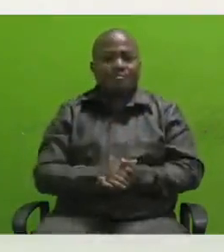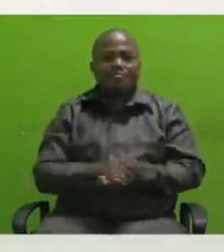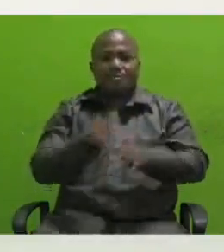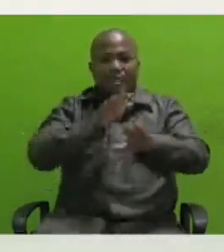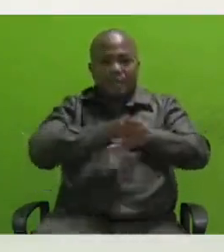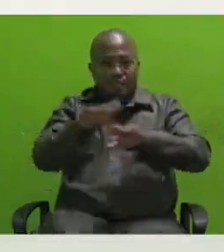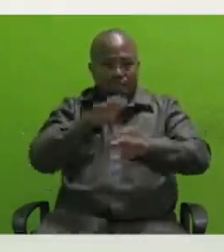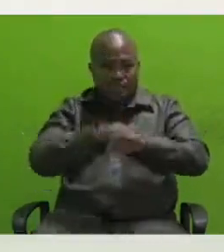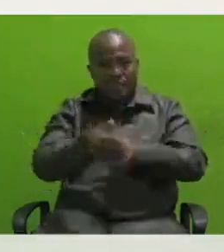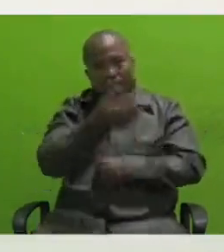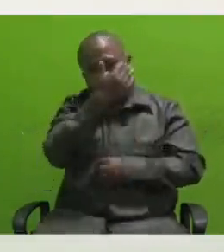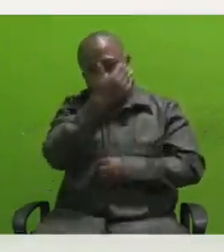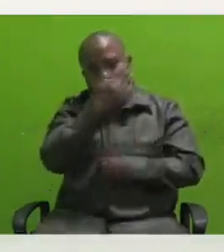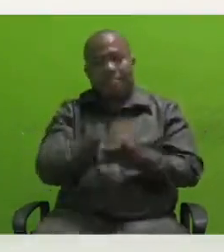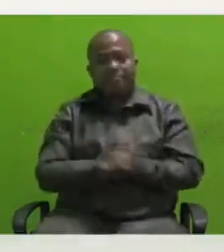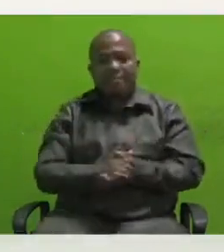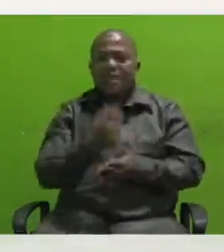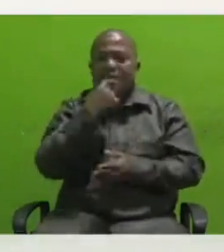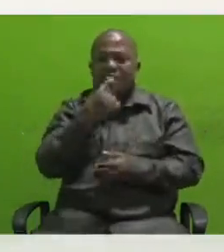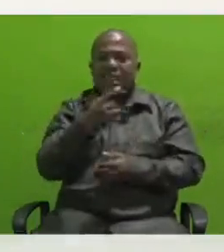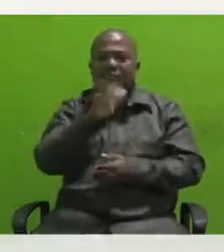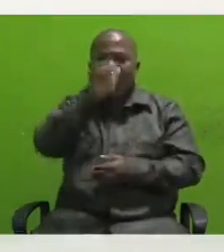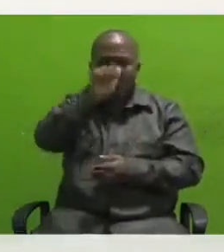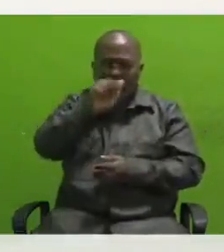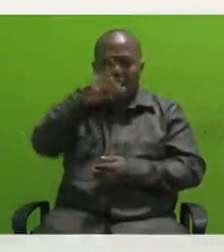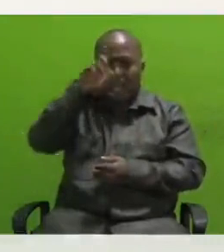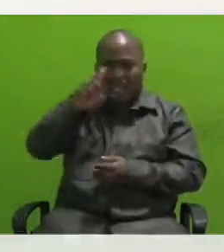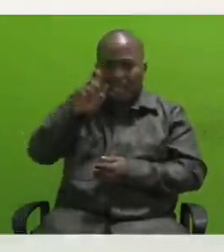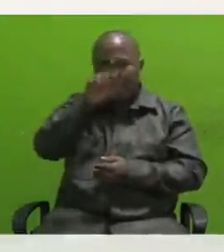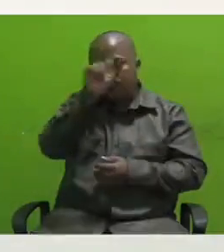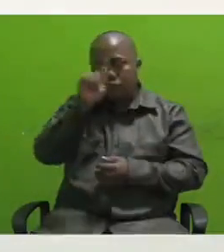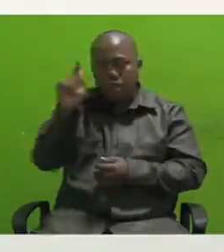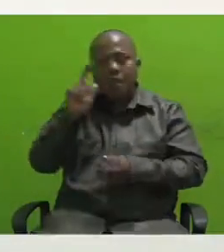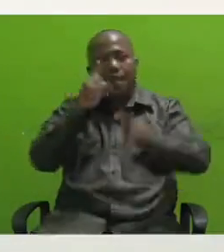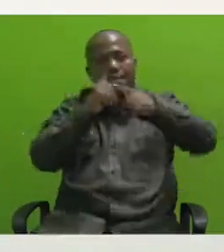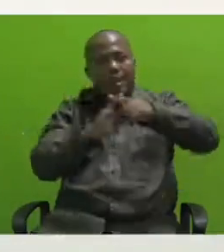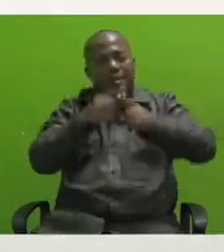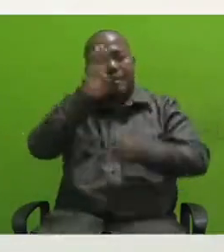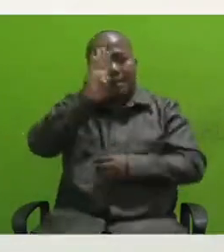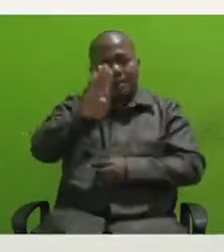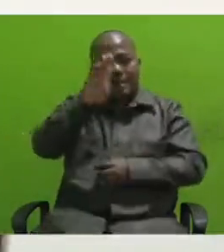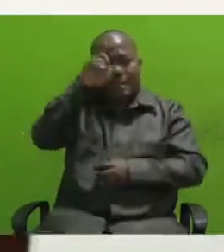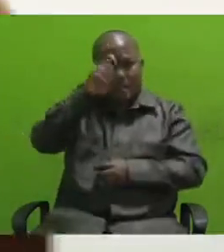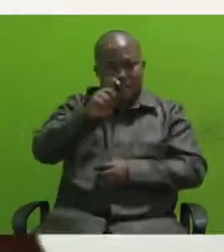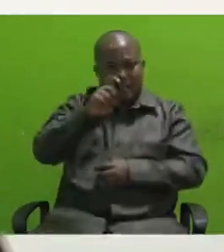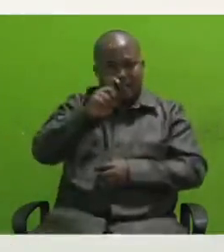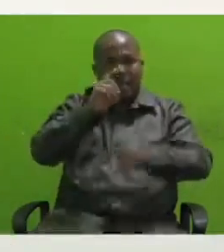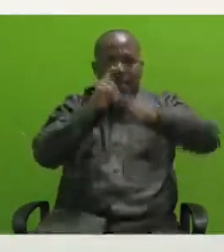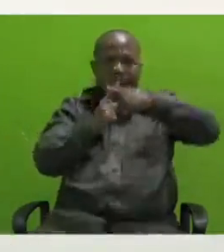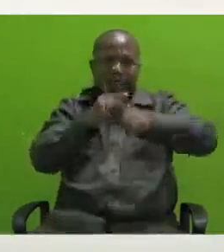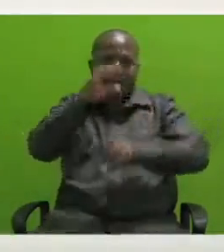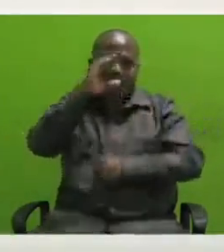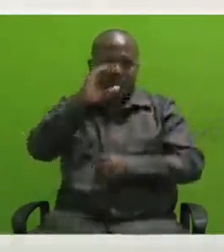expression of a quadratic equation. Said ax squared plus bx plus